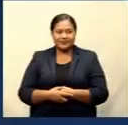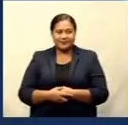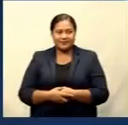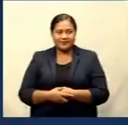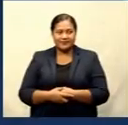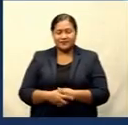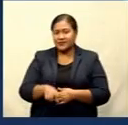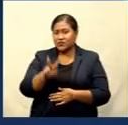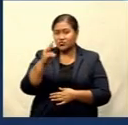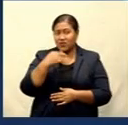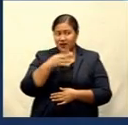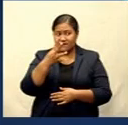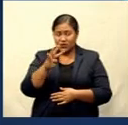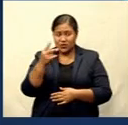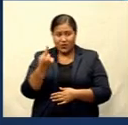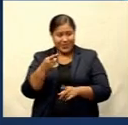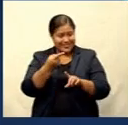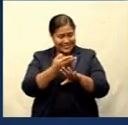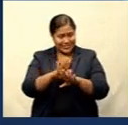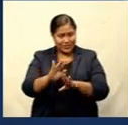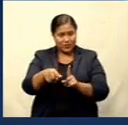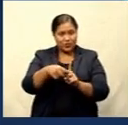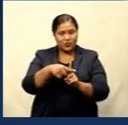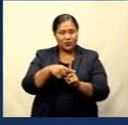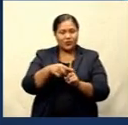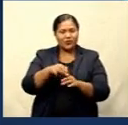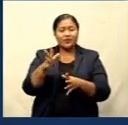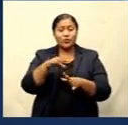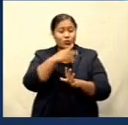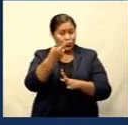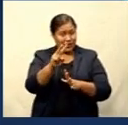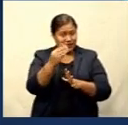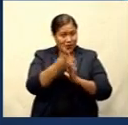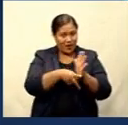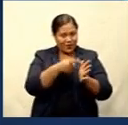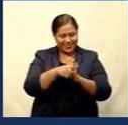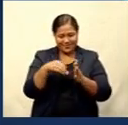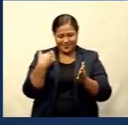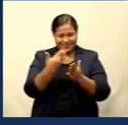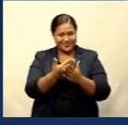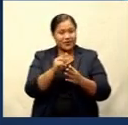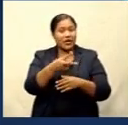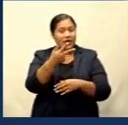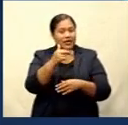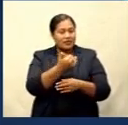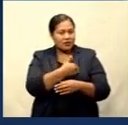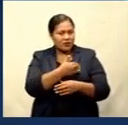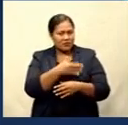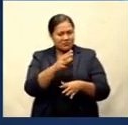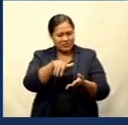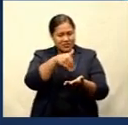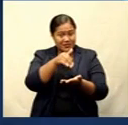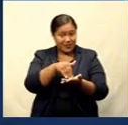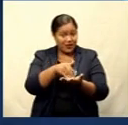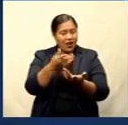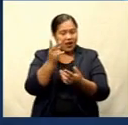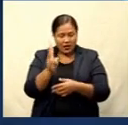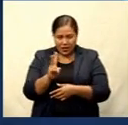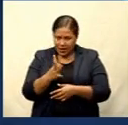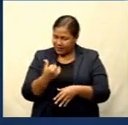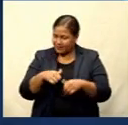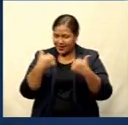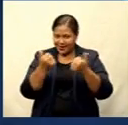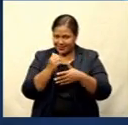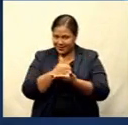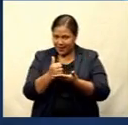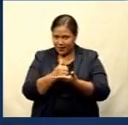There were 241 new cases in the 24-hour period ending at 8 a.m. The Central Division once again has the majority